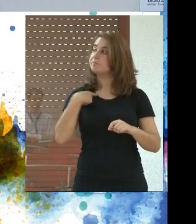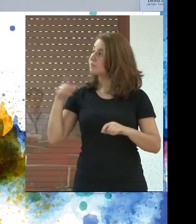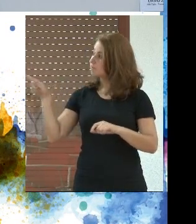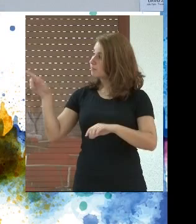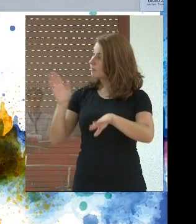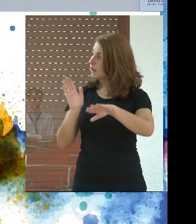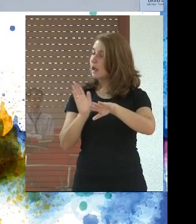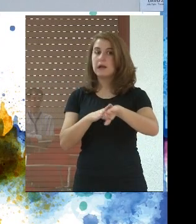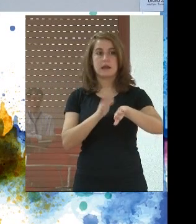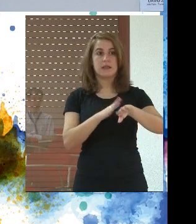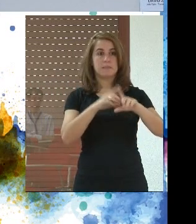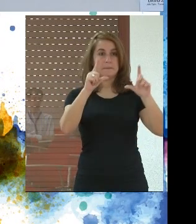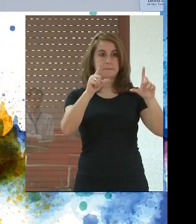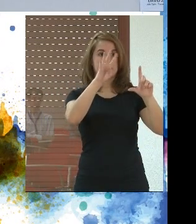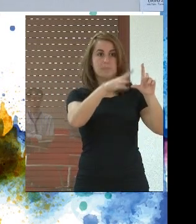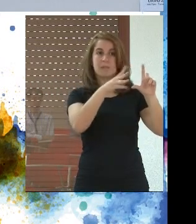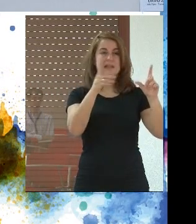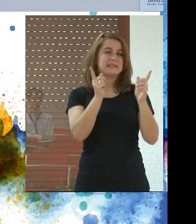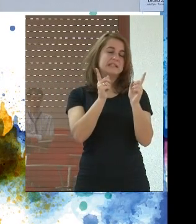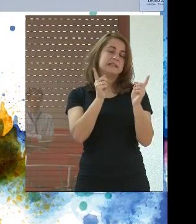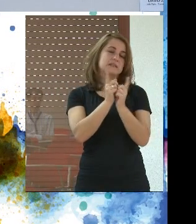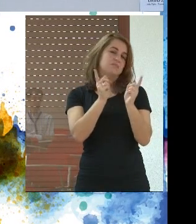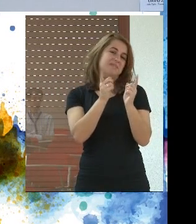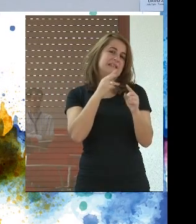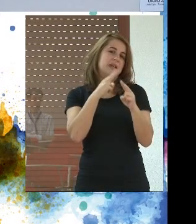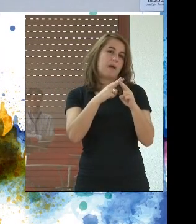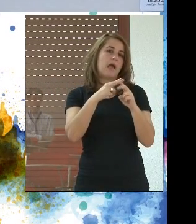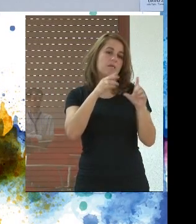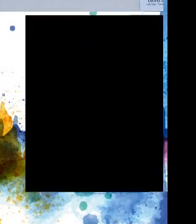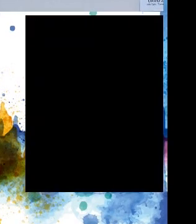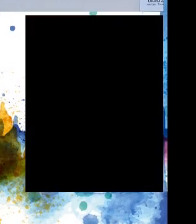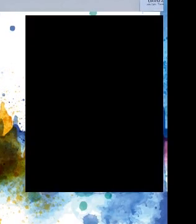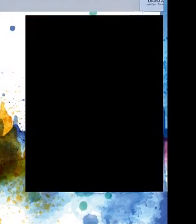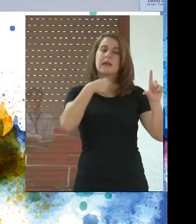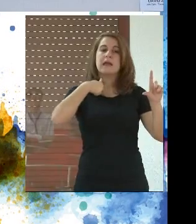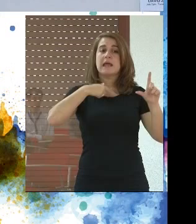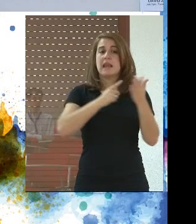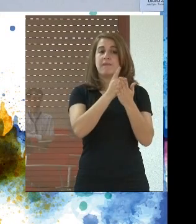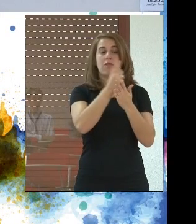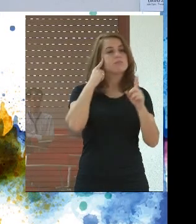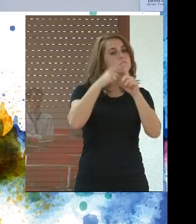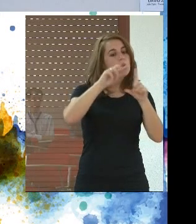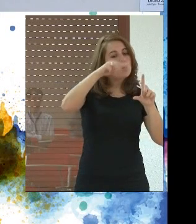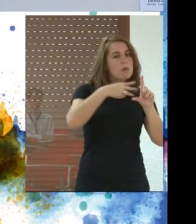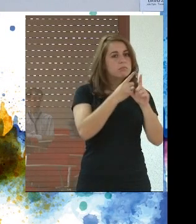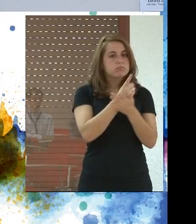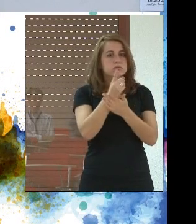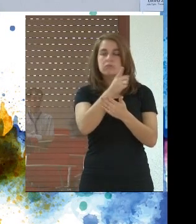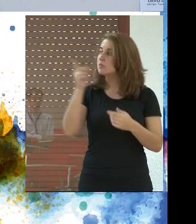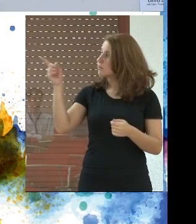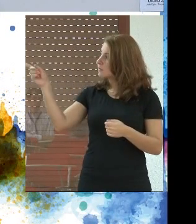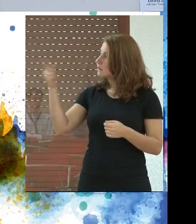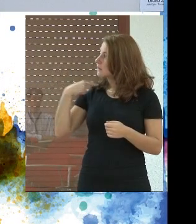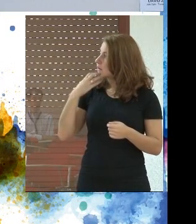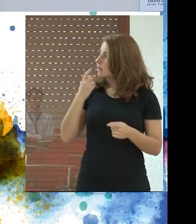functions. The matrix on the left is a small matrix. It's called the navigation matrix, aimed at used for navigating through the web. And you